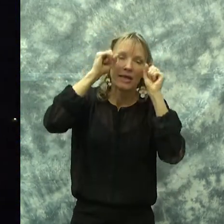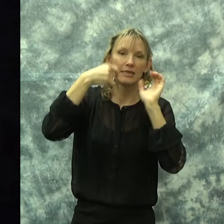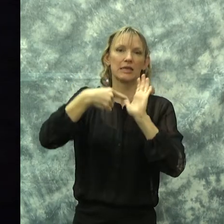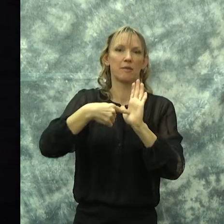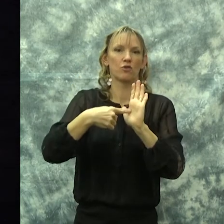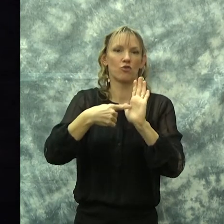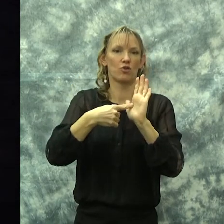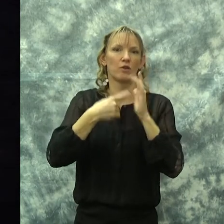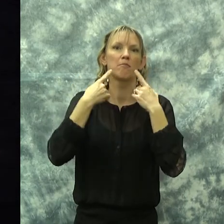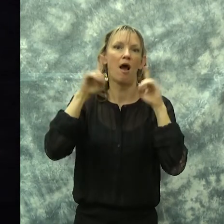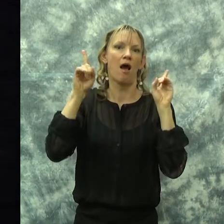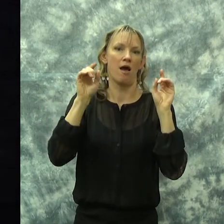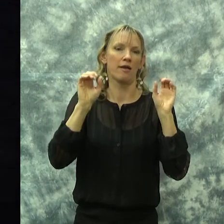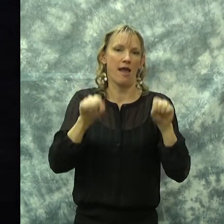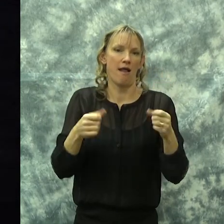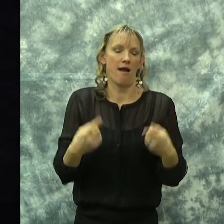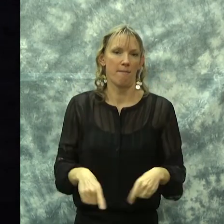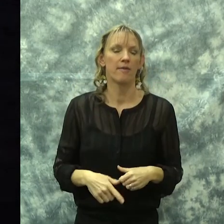happen.